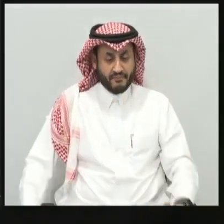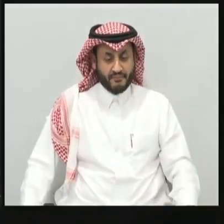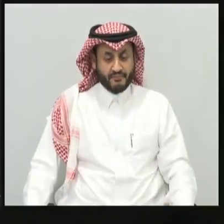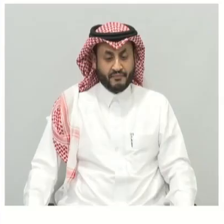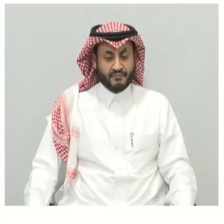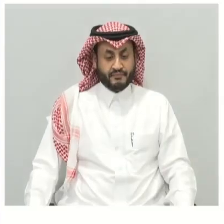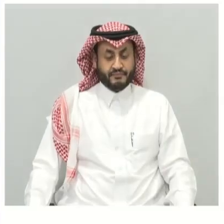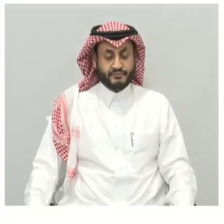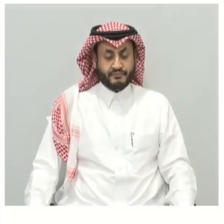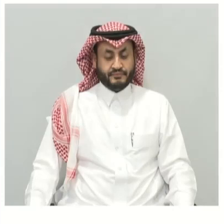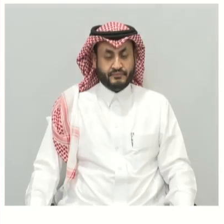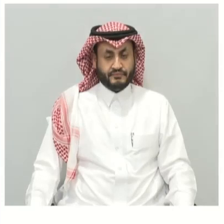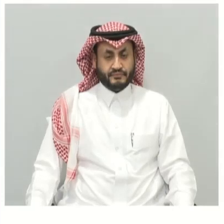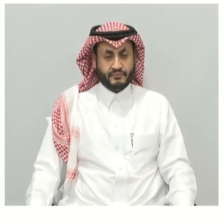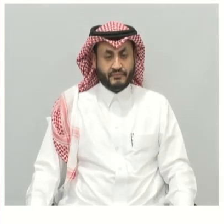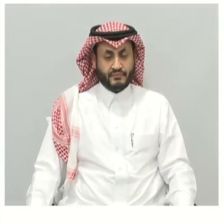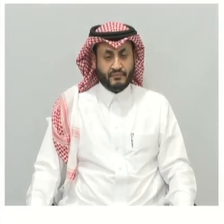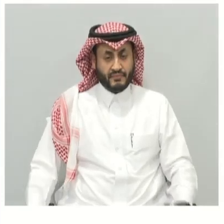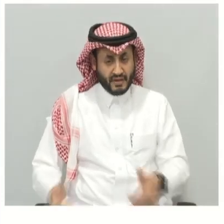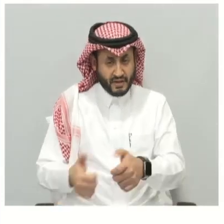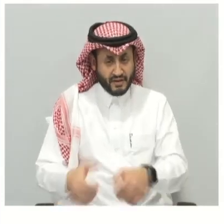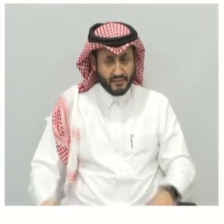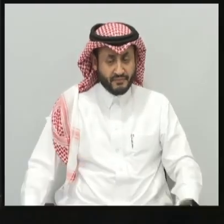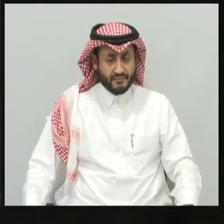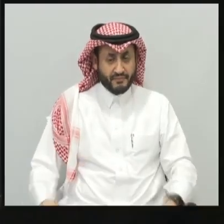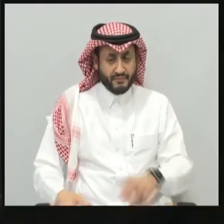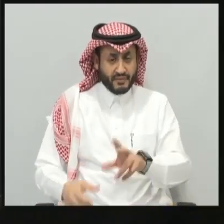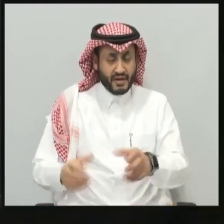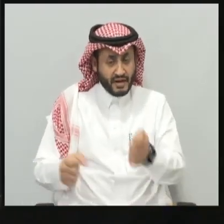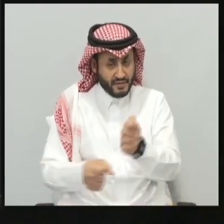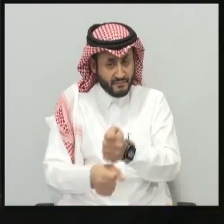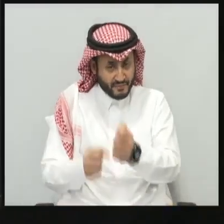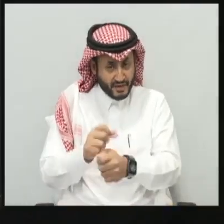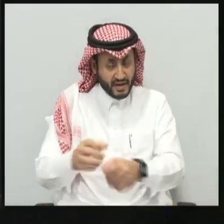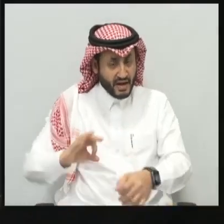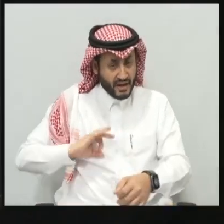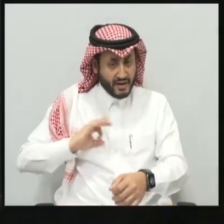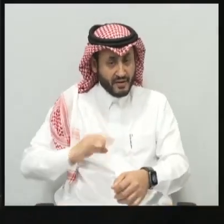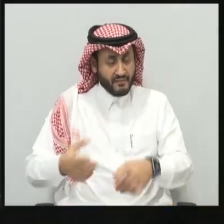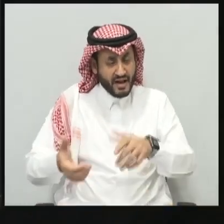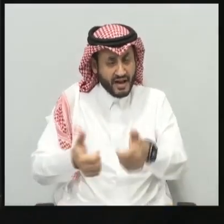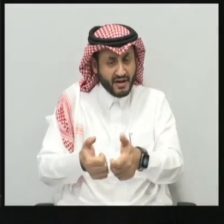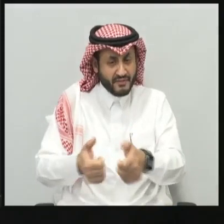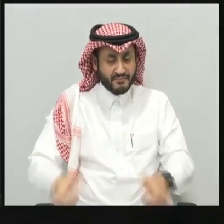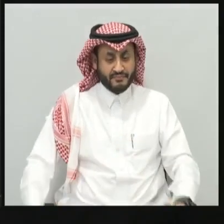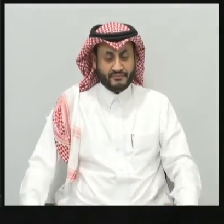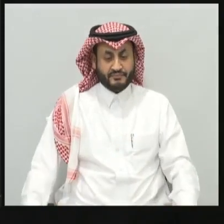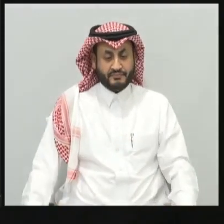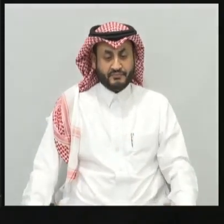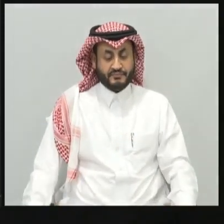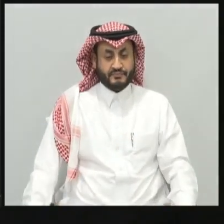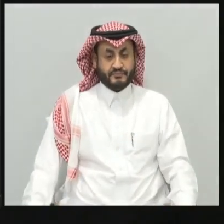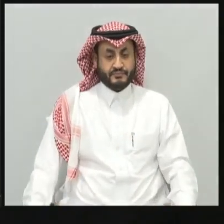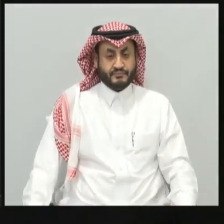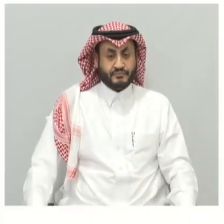agreed that he wants to be a tennis player. So does the activity he likes to do, designing games?